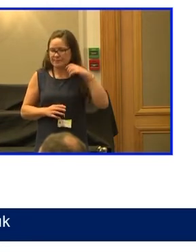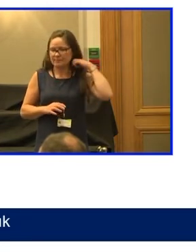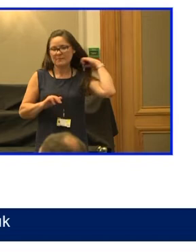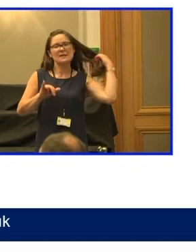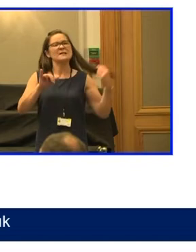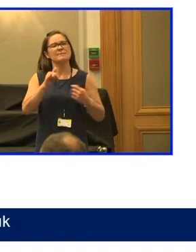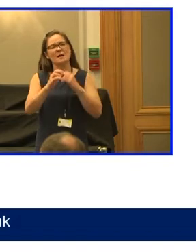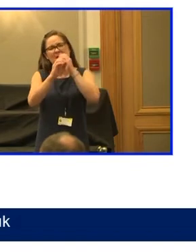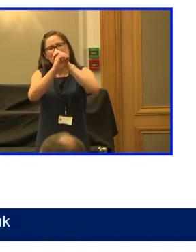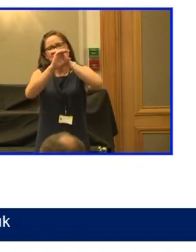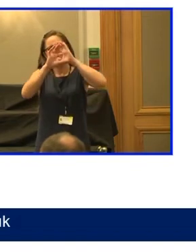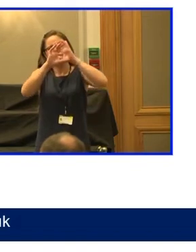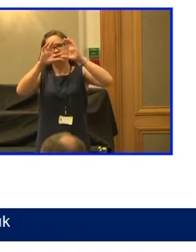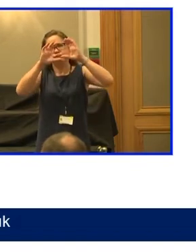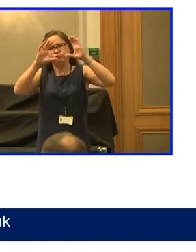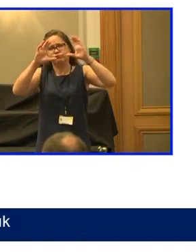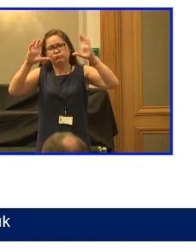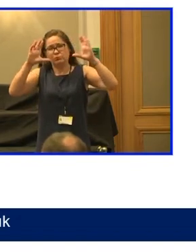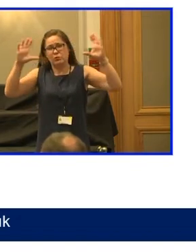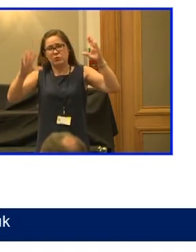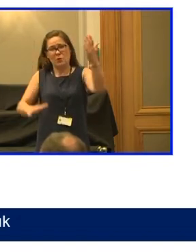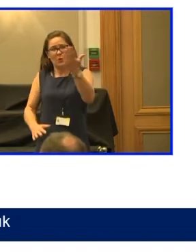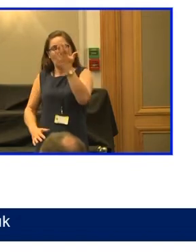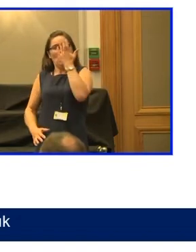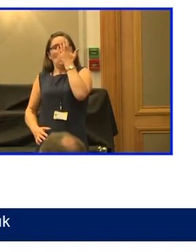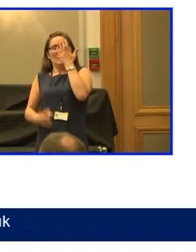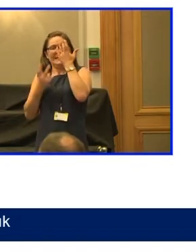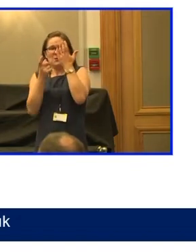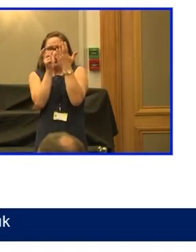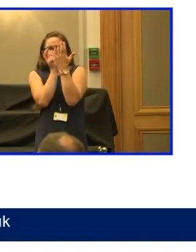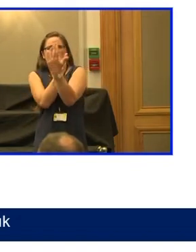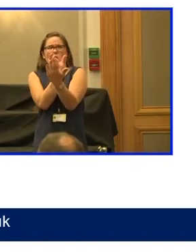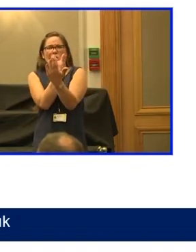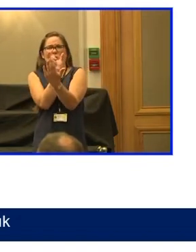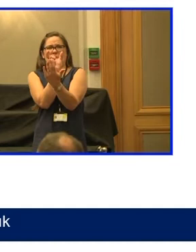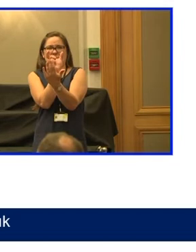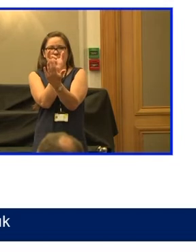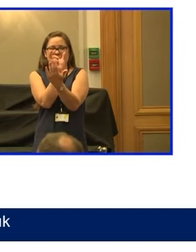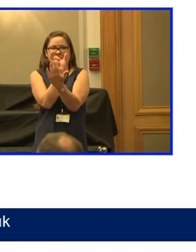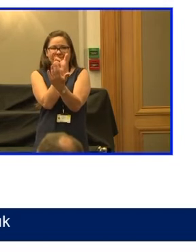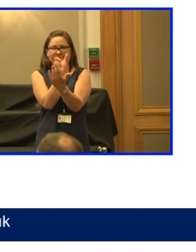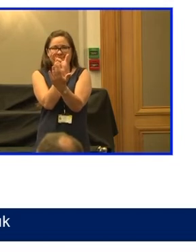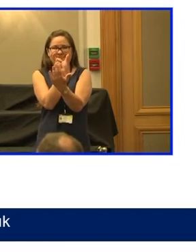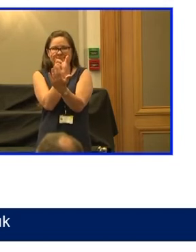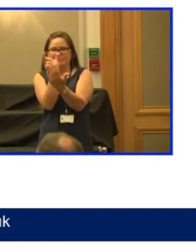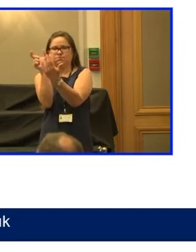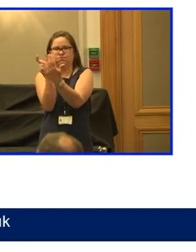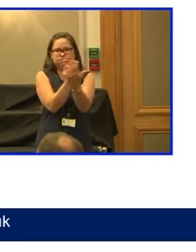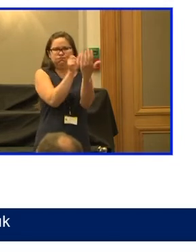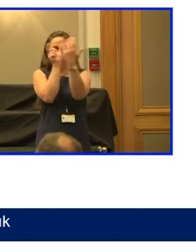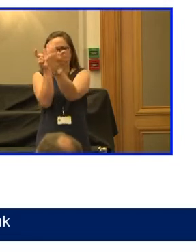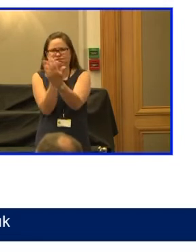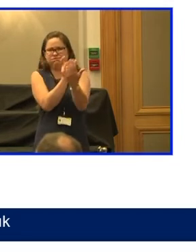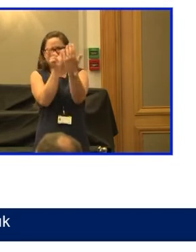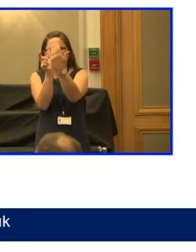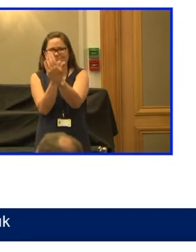gets bigger and bigger and bigger, and then all you see is one word on a Word document at a time, for example. I've been there. And the next thing I